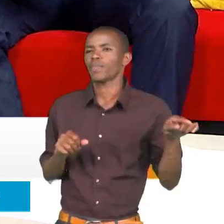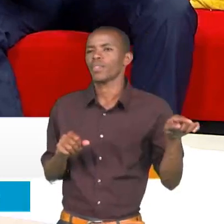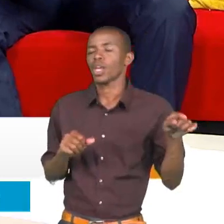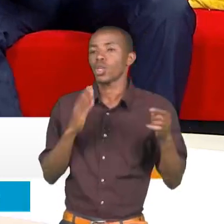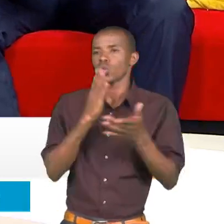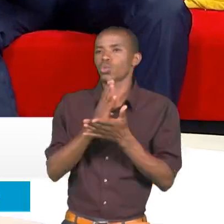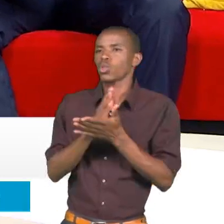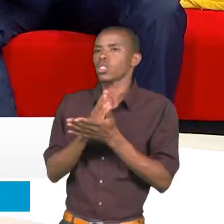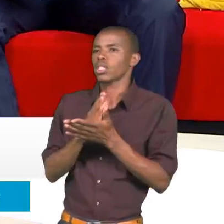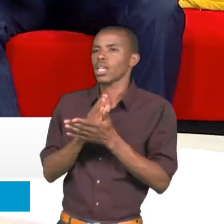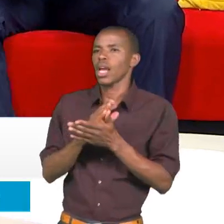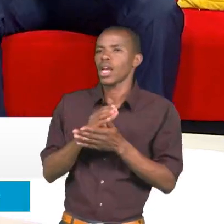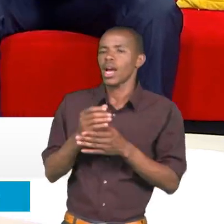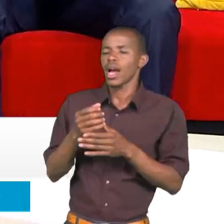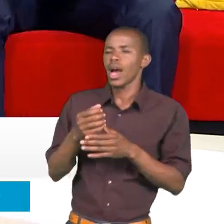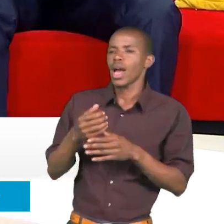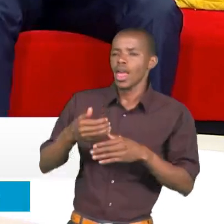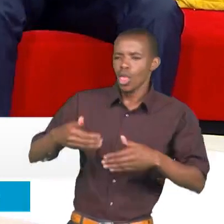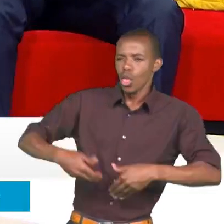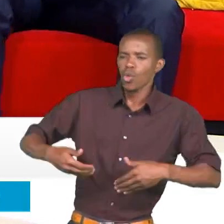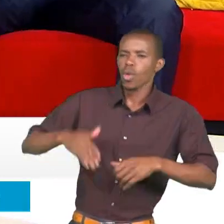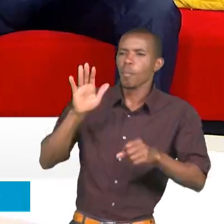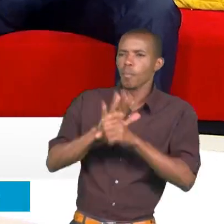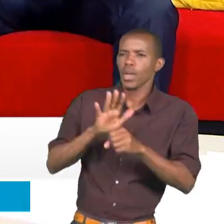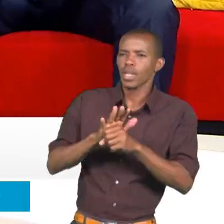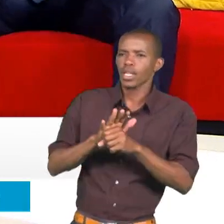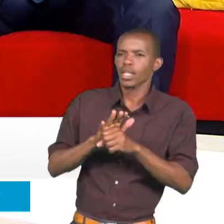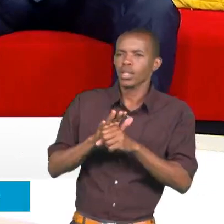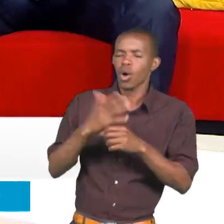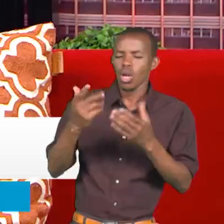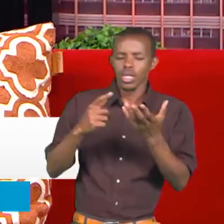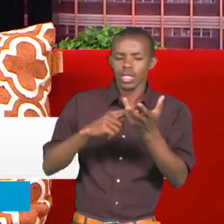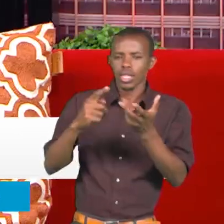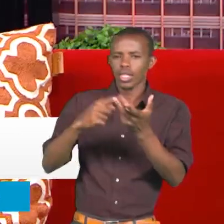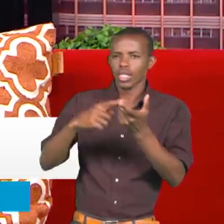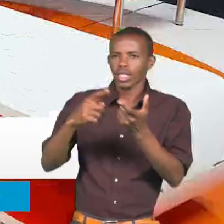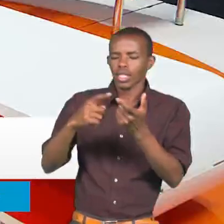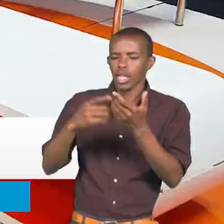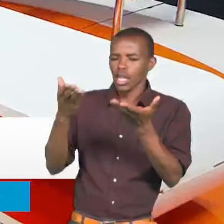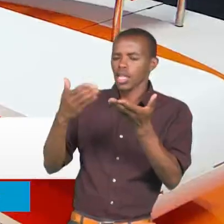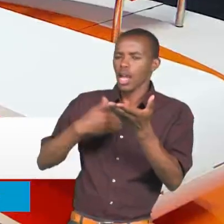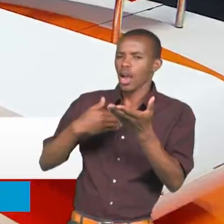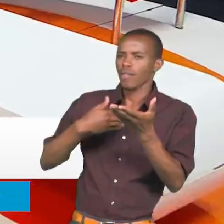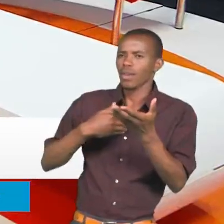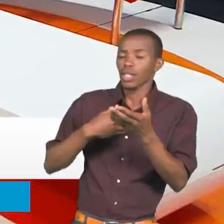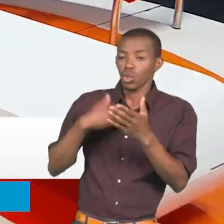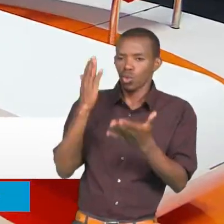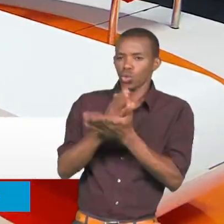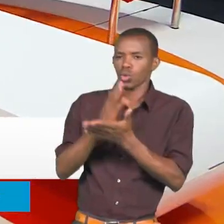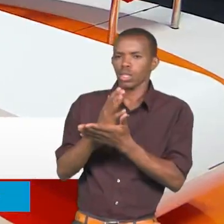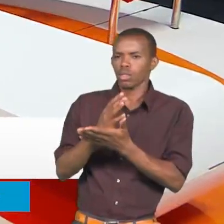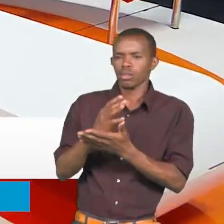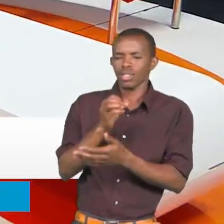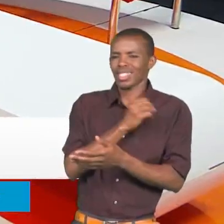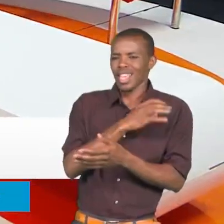really taking a toll on so many adolescents. And I can just maybe just give you a statistic over here, which is very, I think, scary also to me. Mm-hmm.